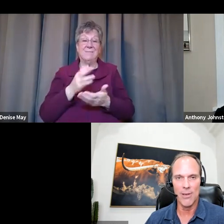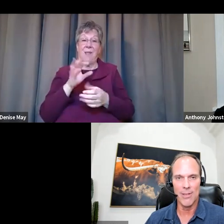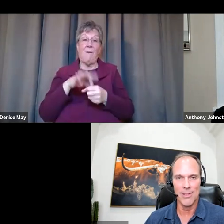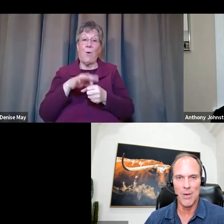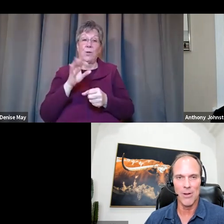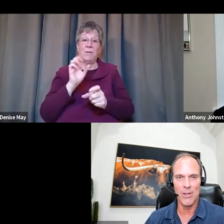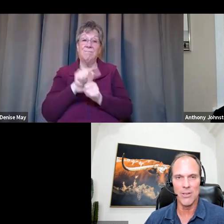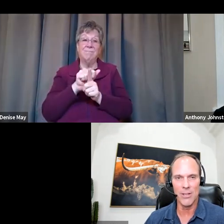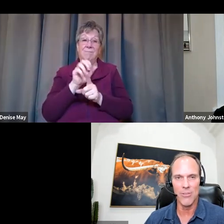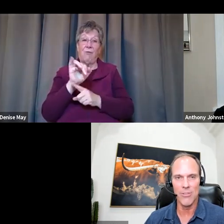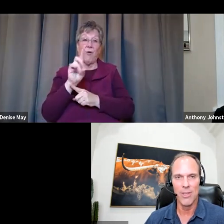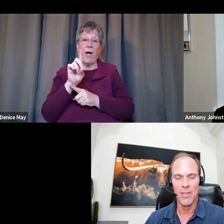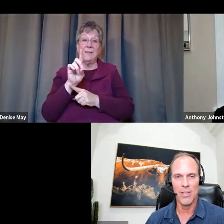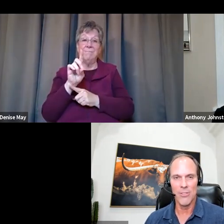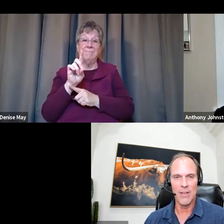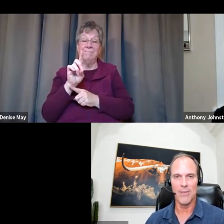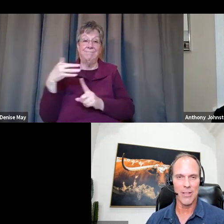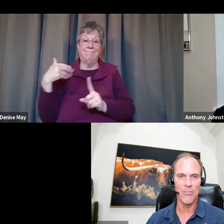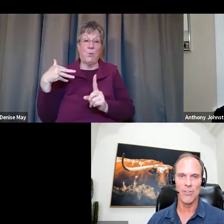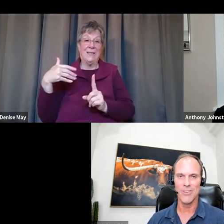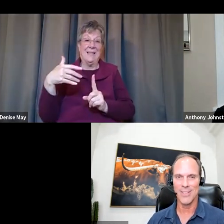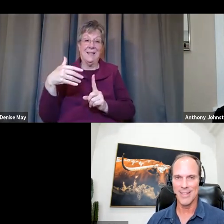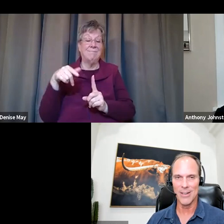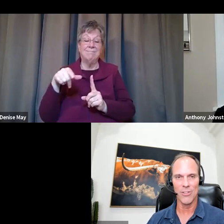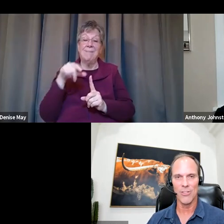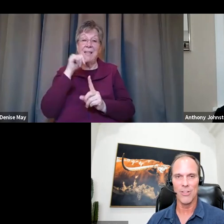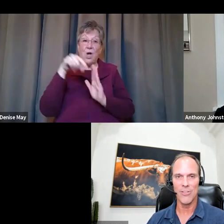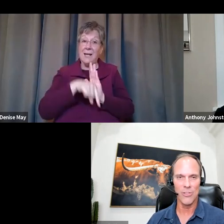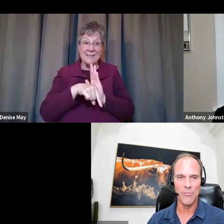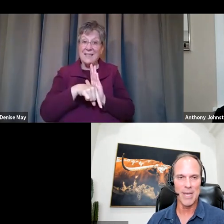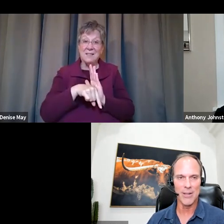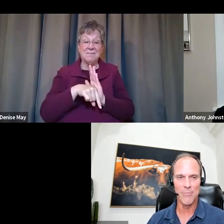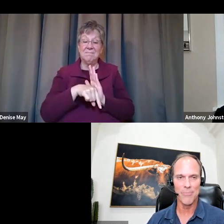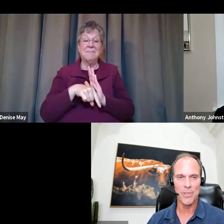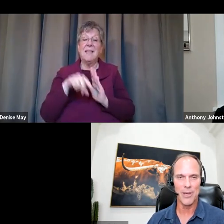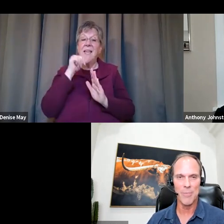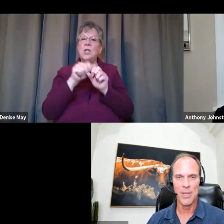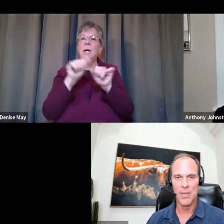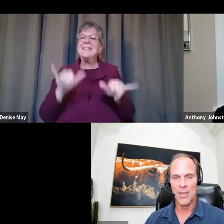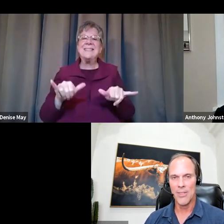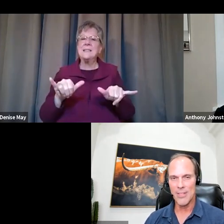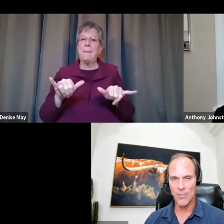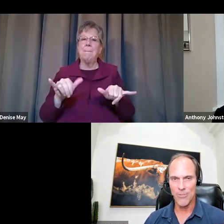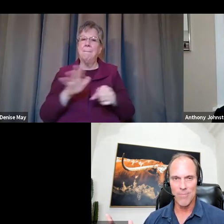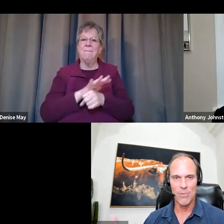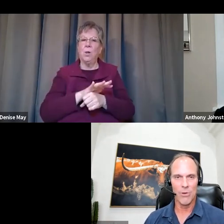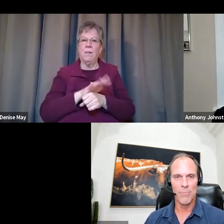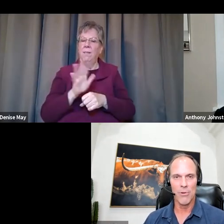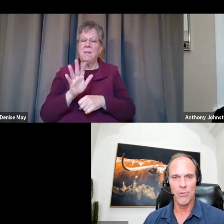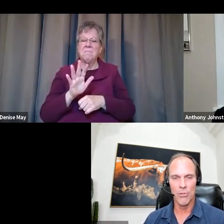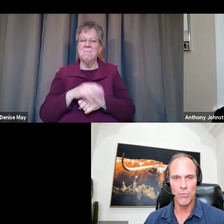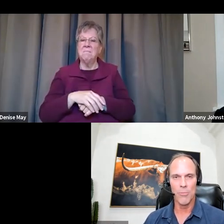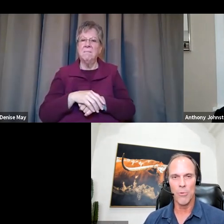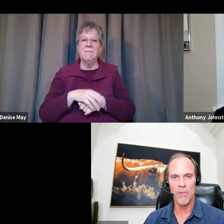fraud in the modern context. It's not extensive to the extent it exists, and it's not systematic. That's just